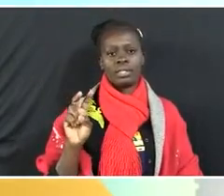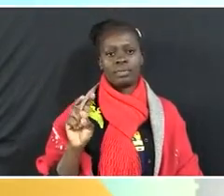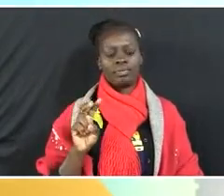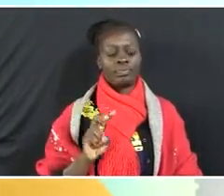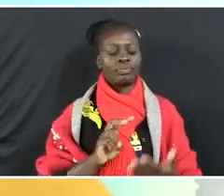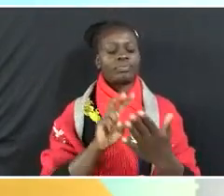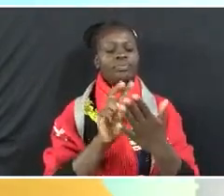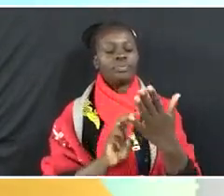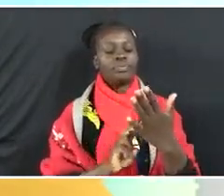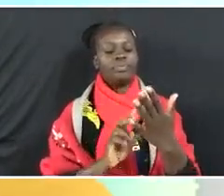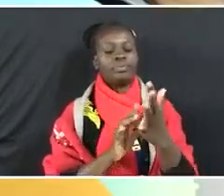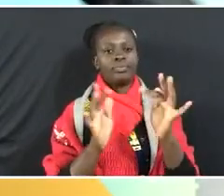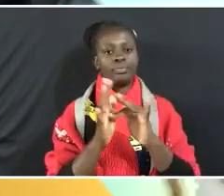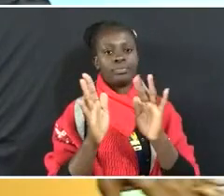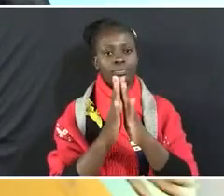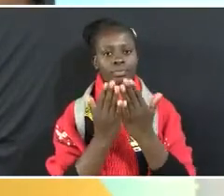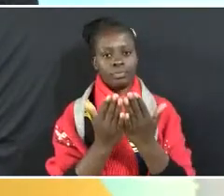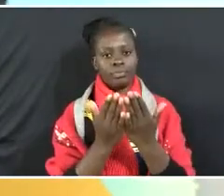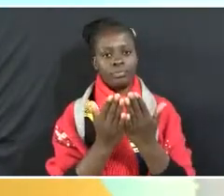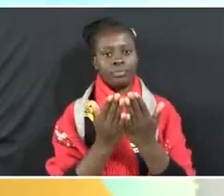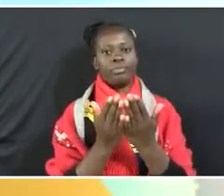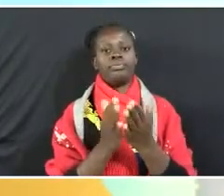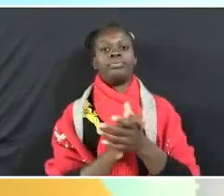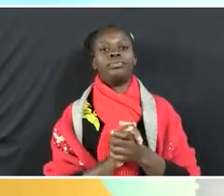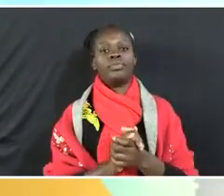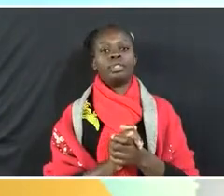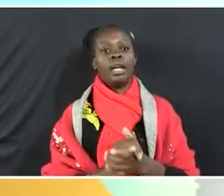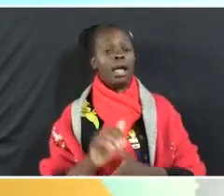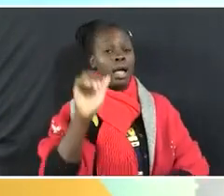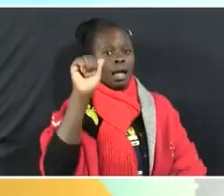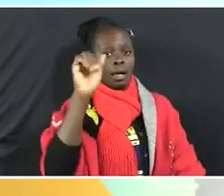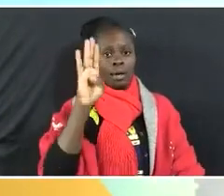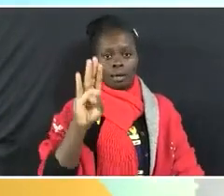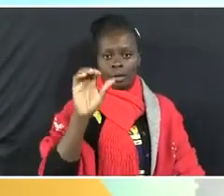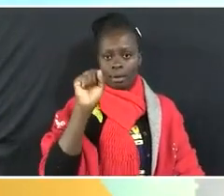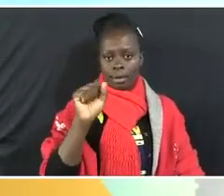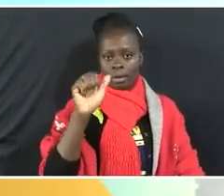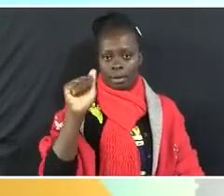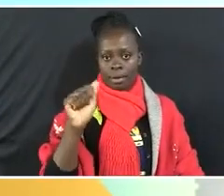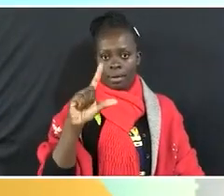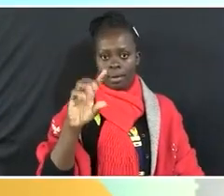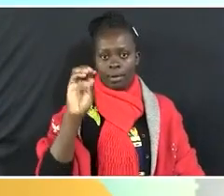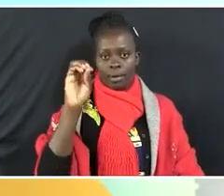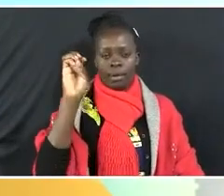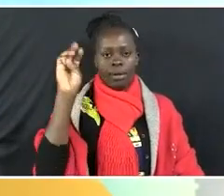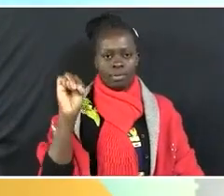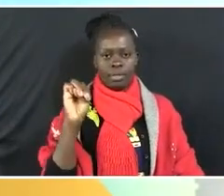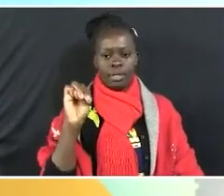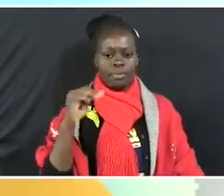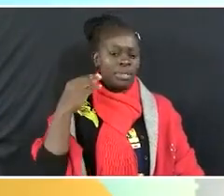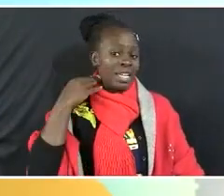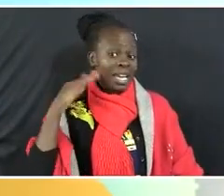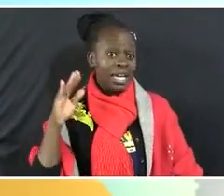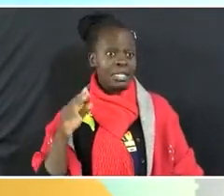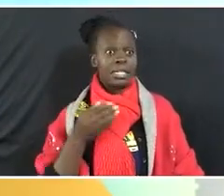says he neither spake bad. And the Bible says that it came to pass after